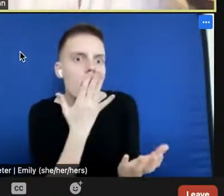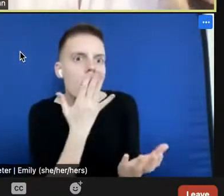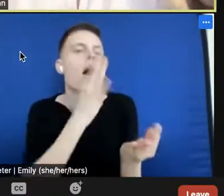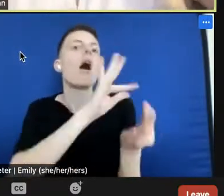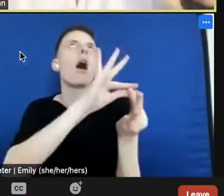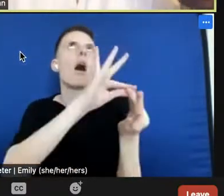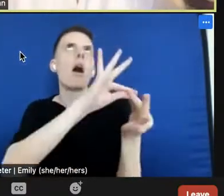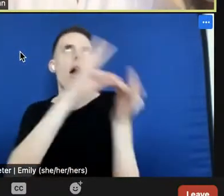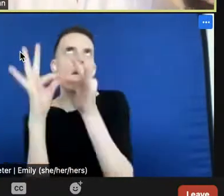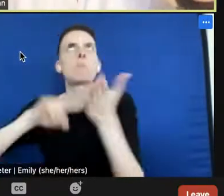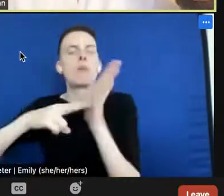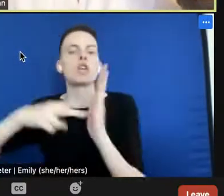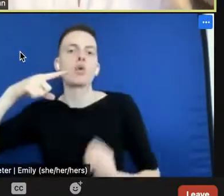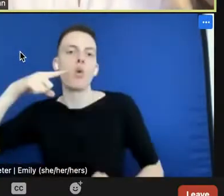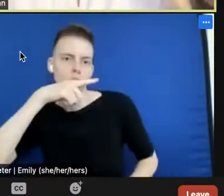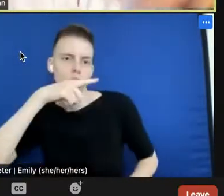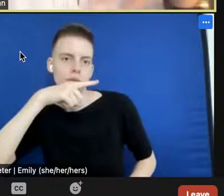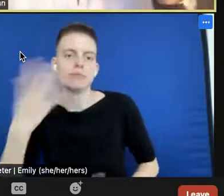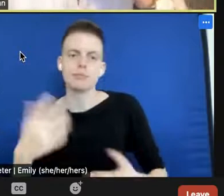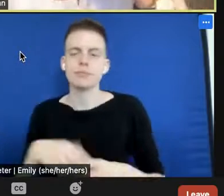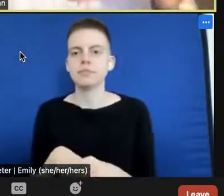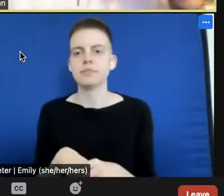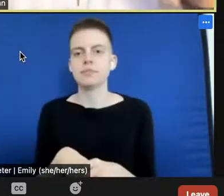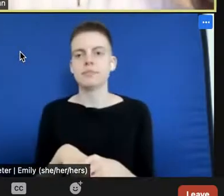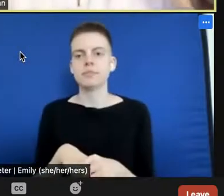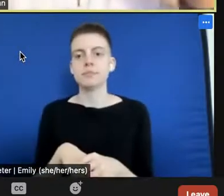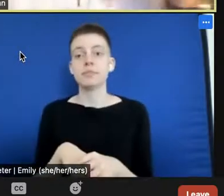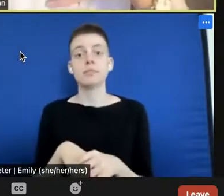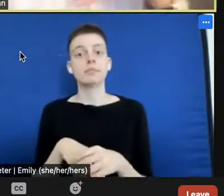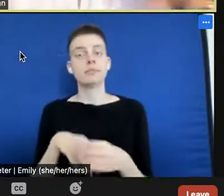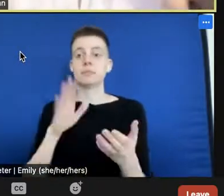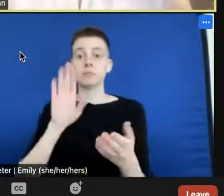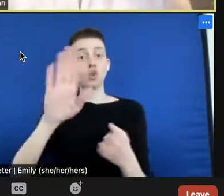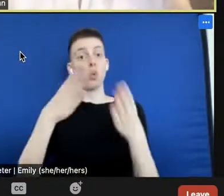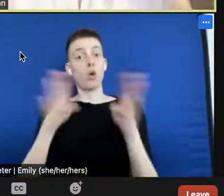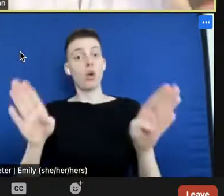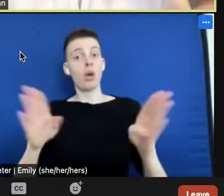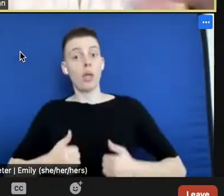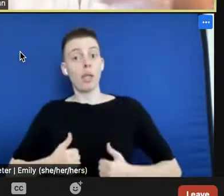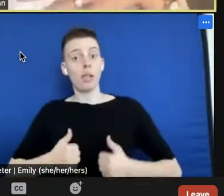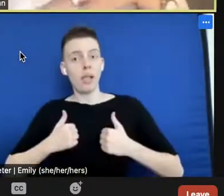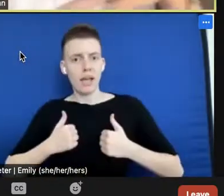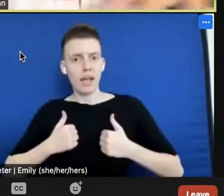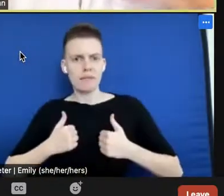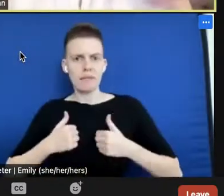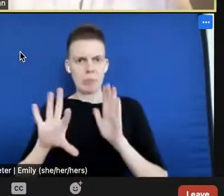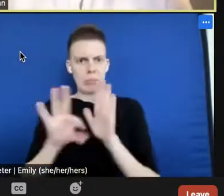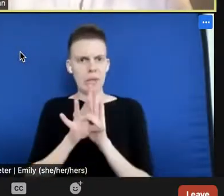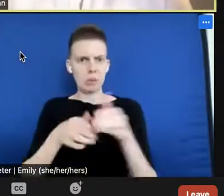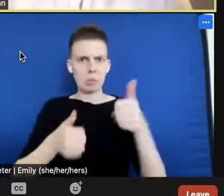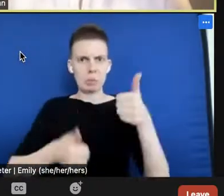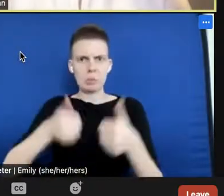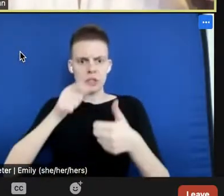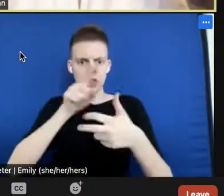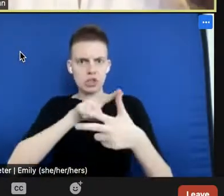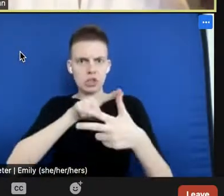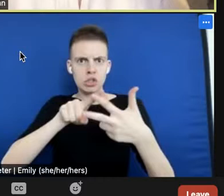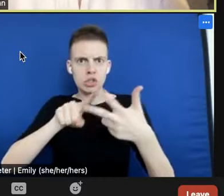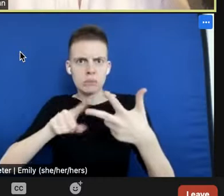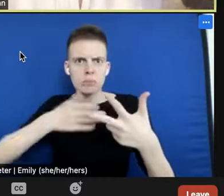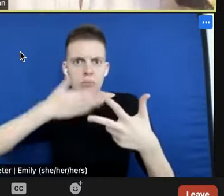Now, if you had to make a choice like in your life or with a device or from a worksheet,